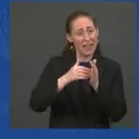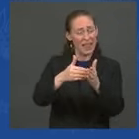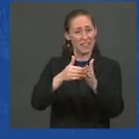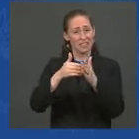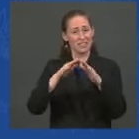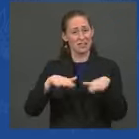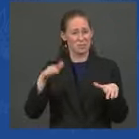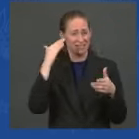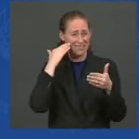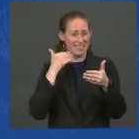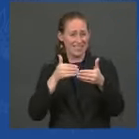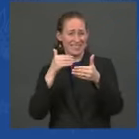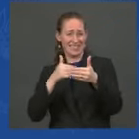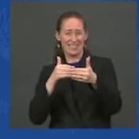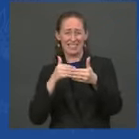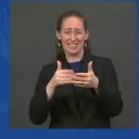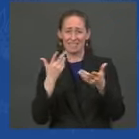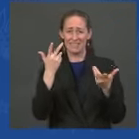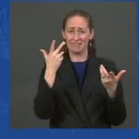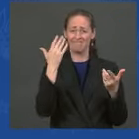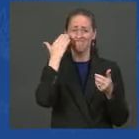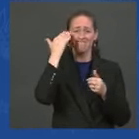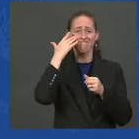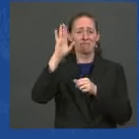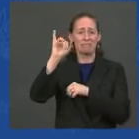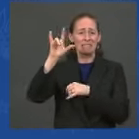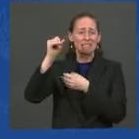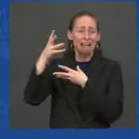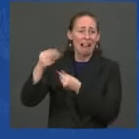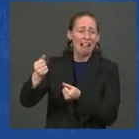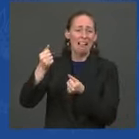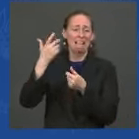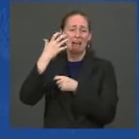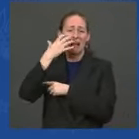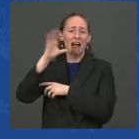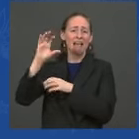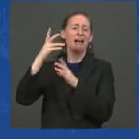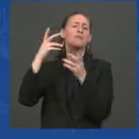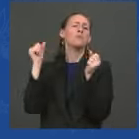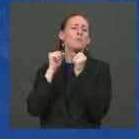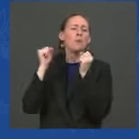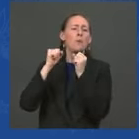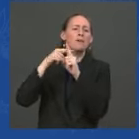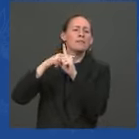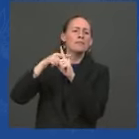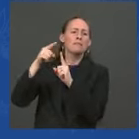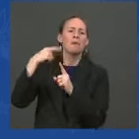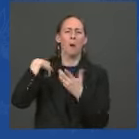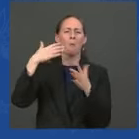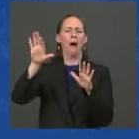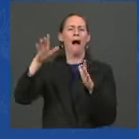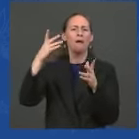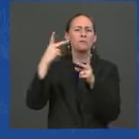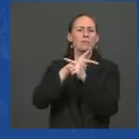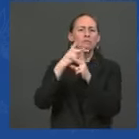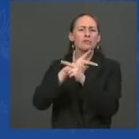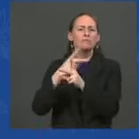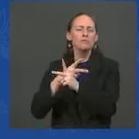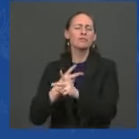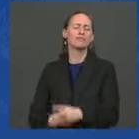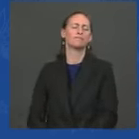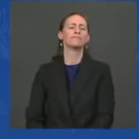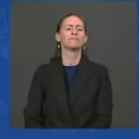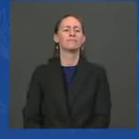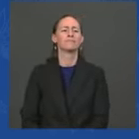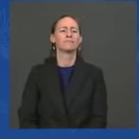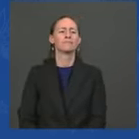are going up. When we need to keep the taxes for families going down. The bottom line is this. When you